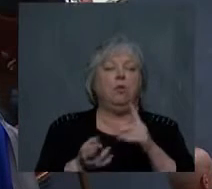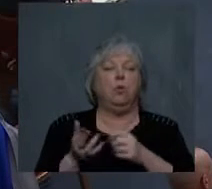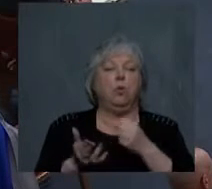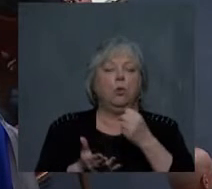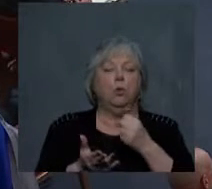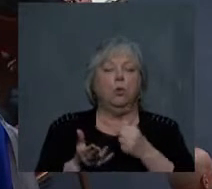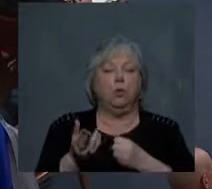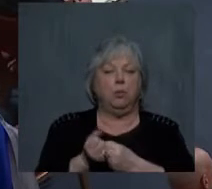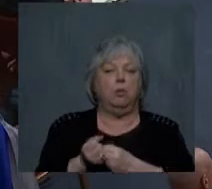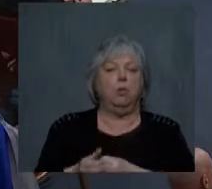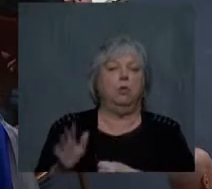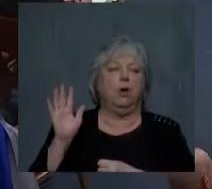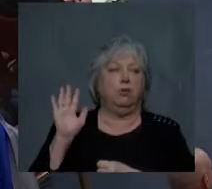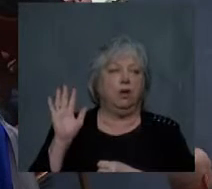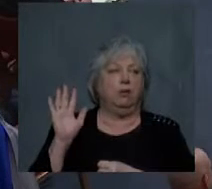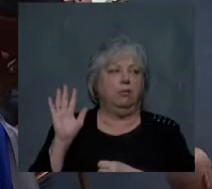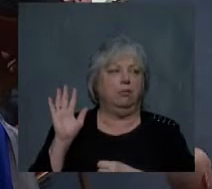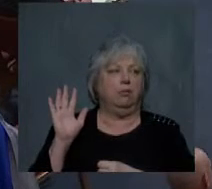hand.